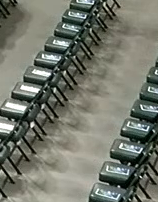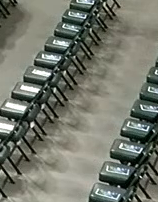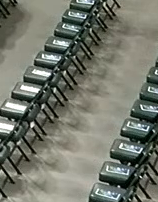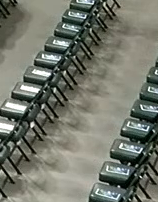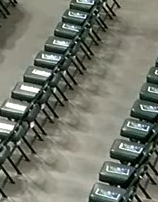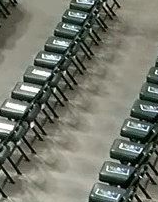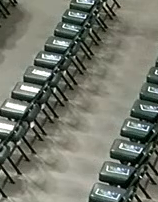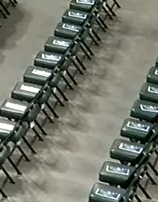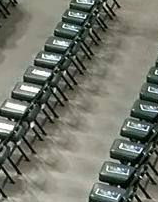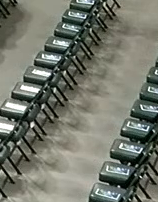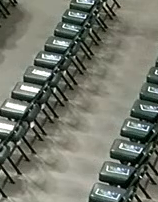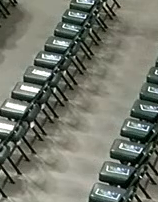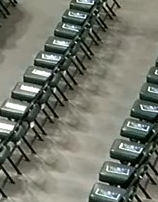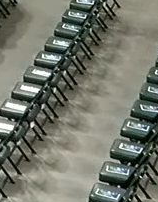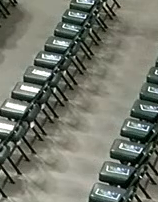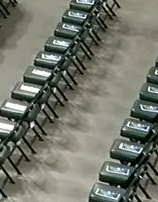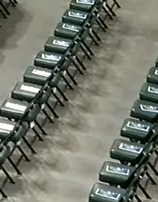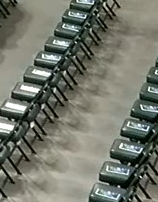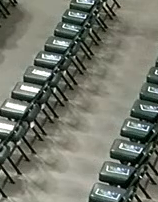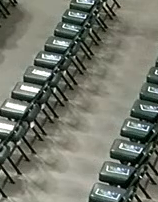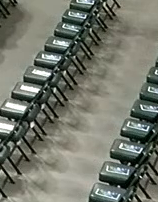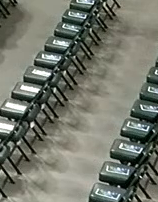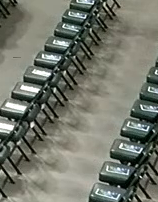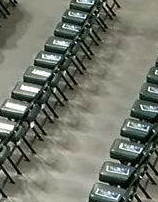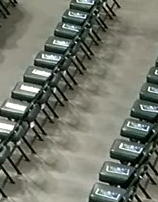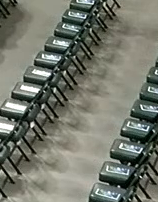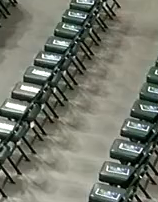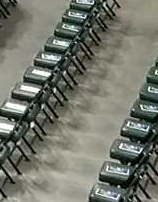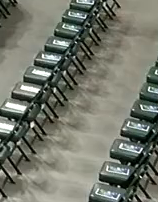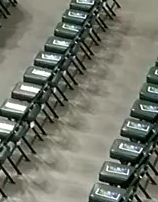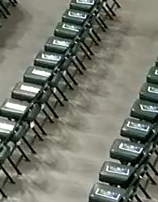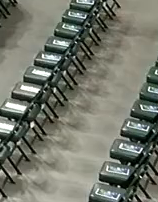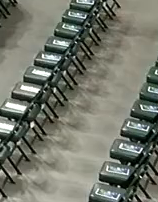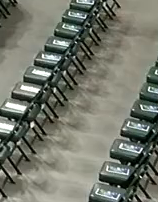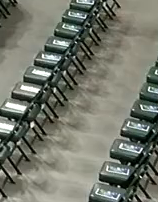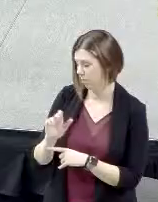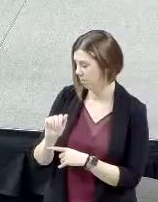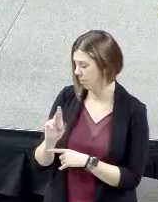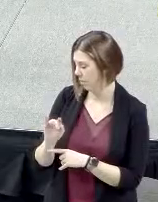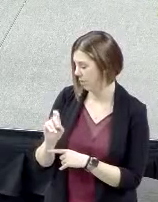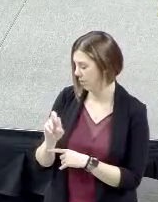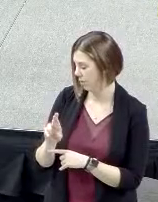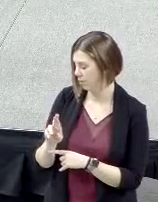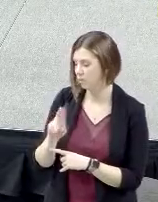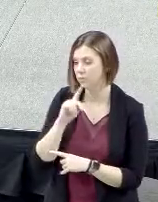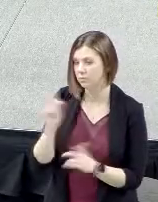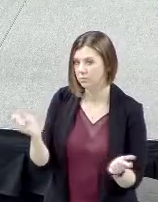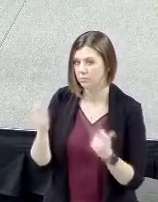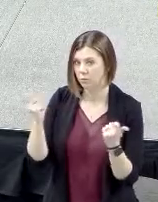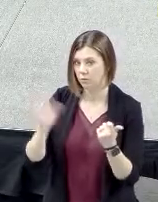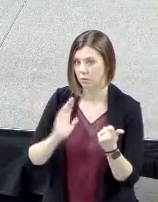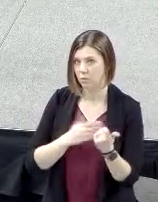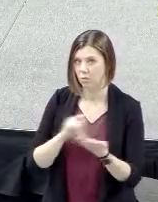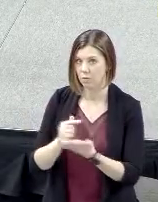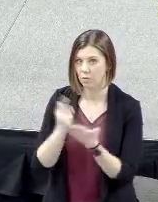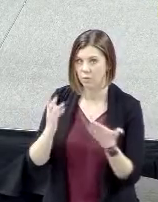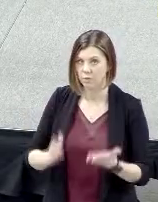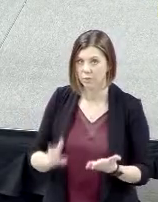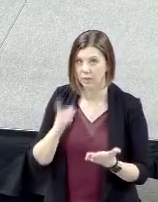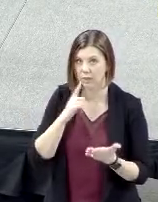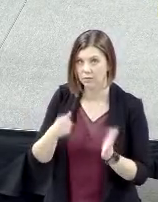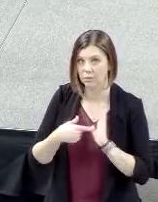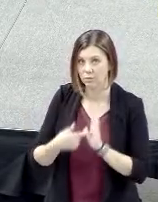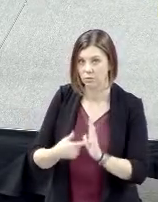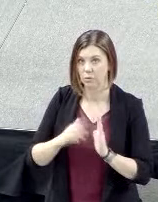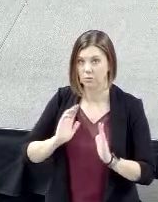Our program will conclude with the singing of our alma mater, which celebrates our graduates and expresses our